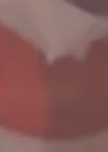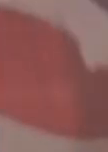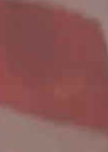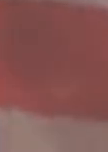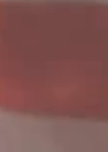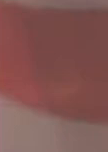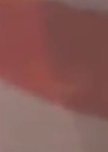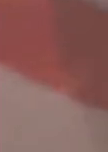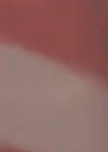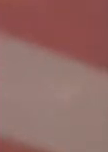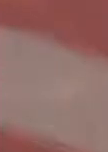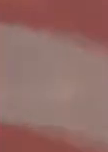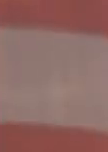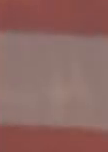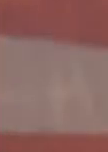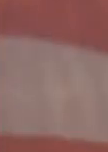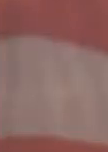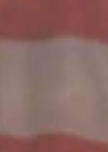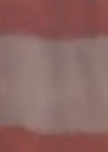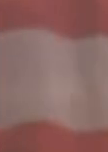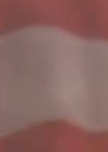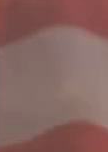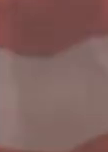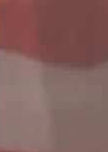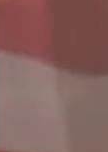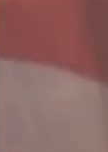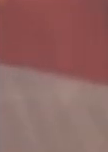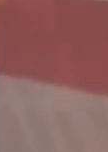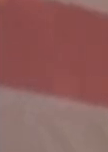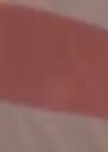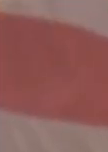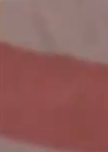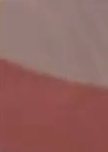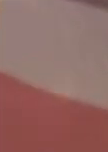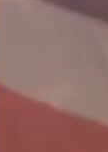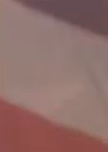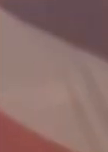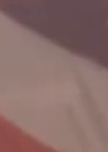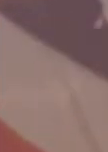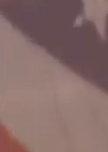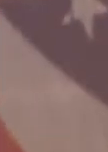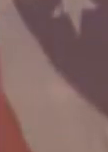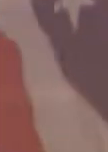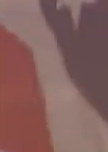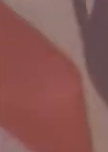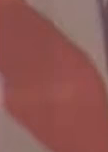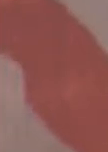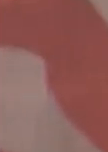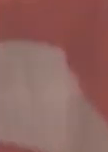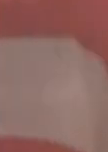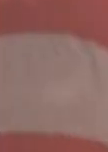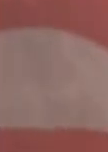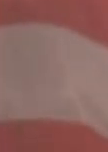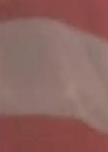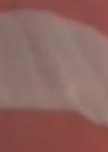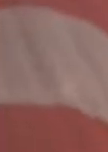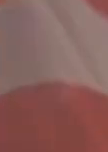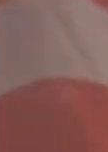We just thank you for these songs, these words that you've given to